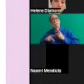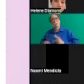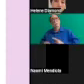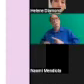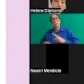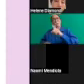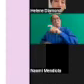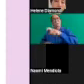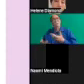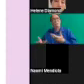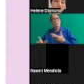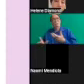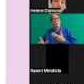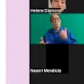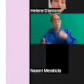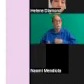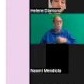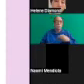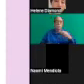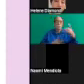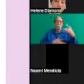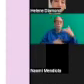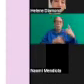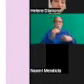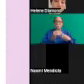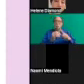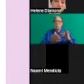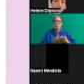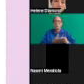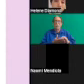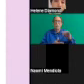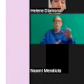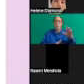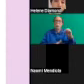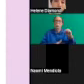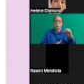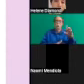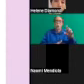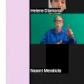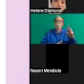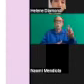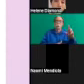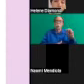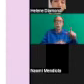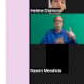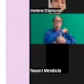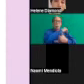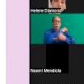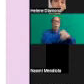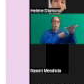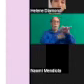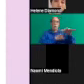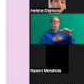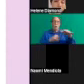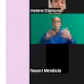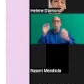say rural or even inner city would be our couple of easy examples